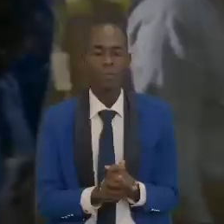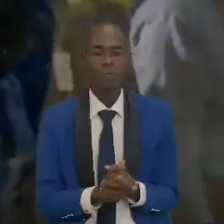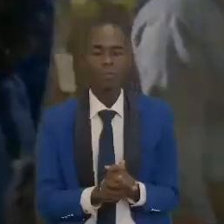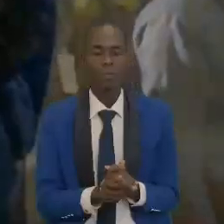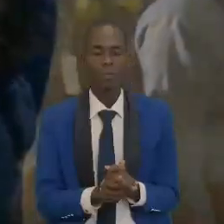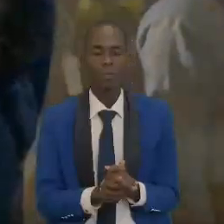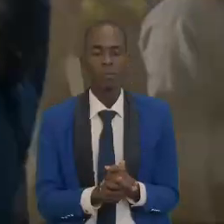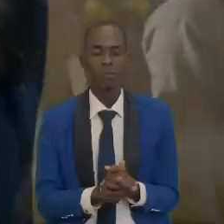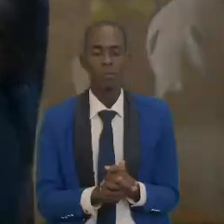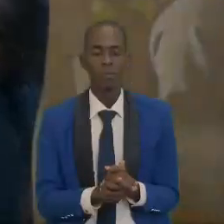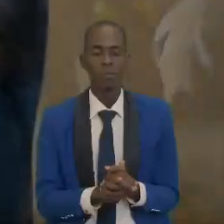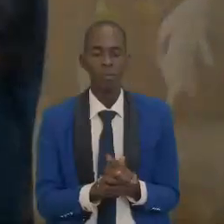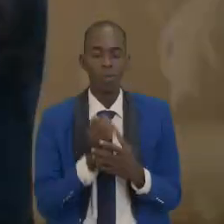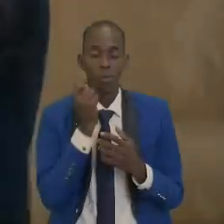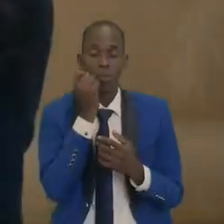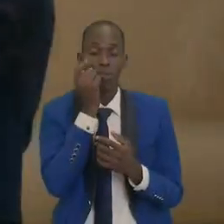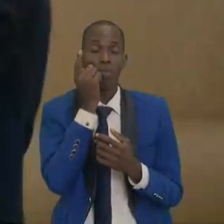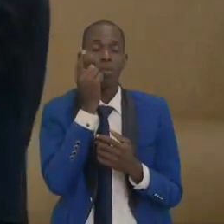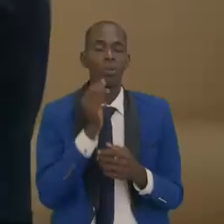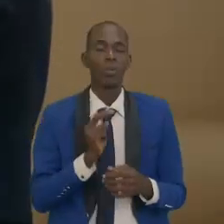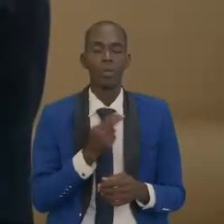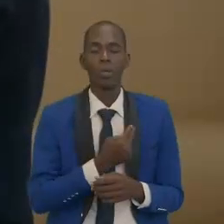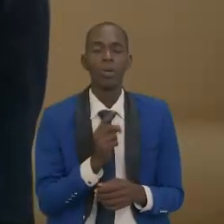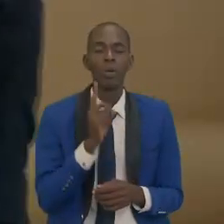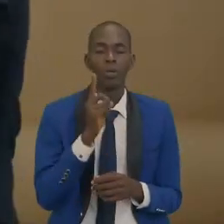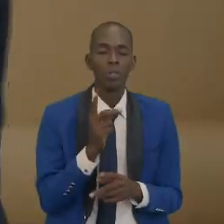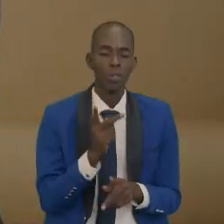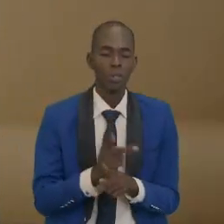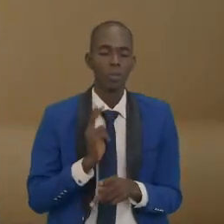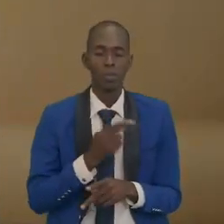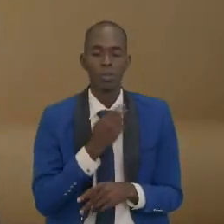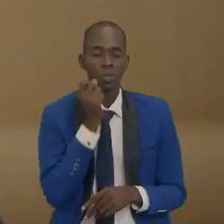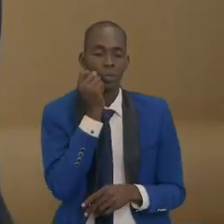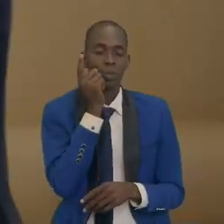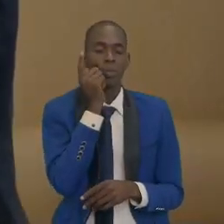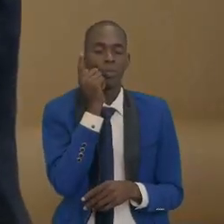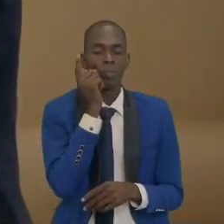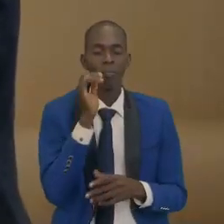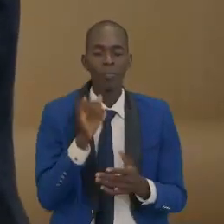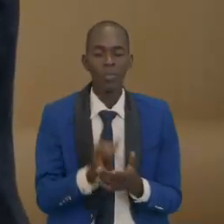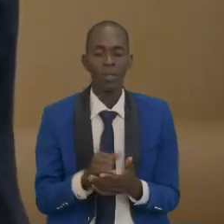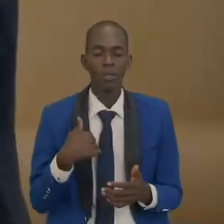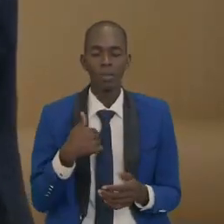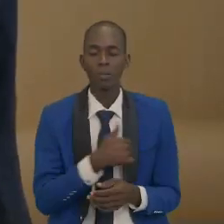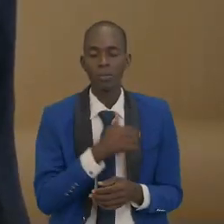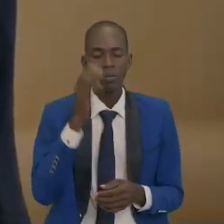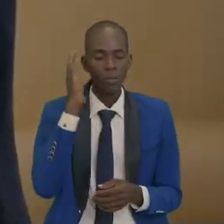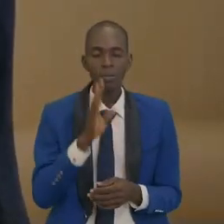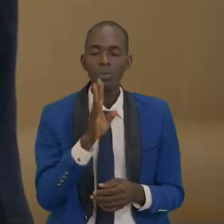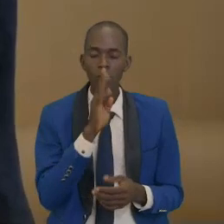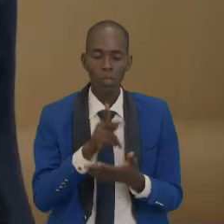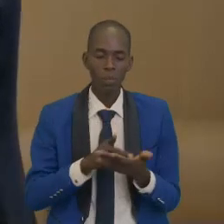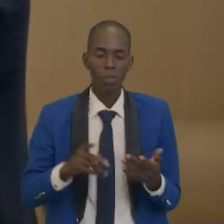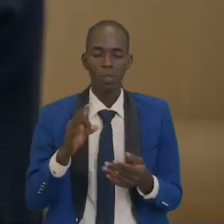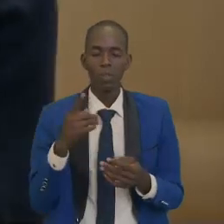wake us up keep us awakened that we will be part of the Revival